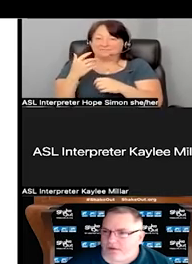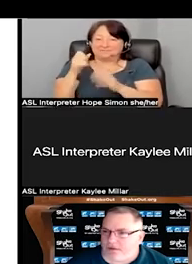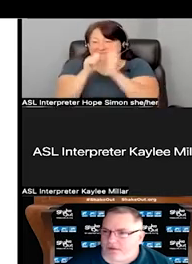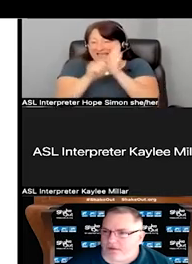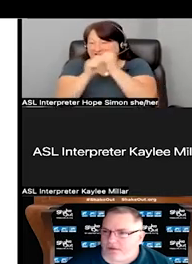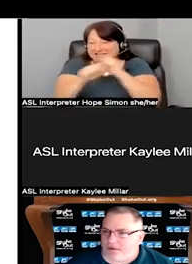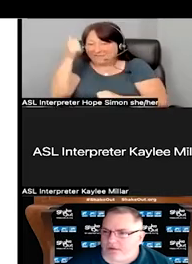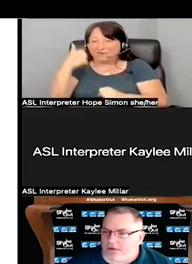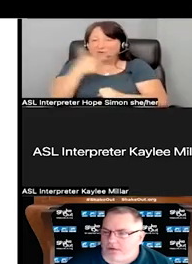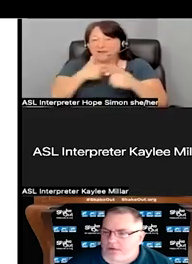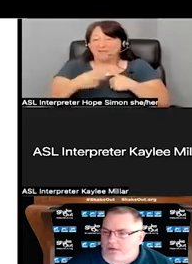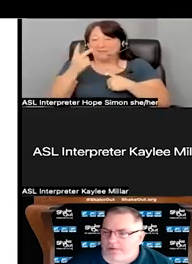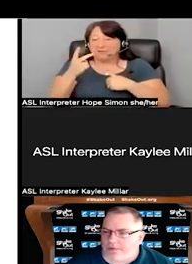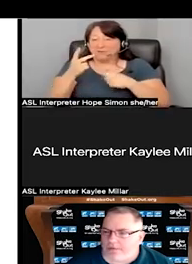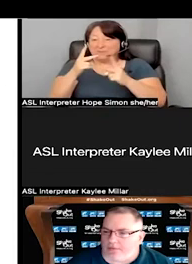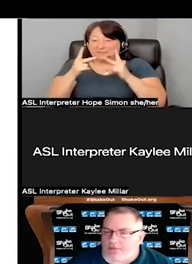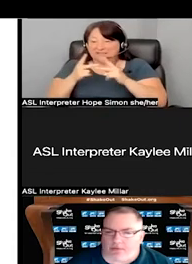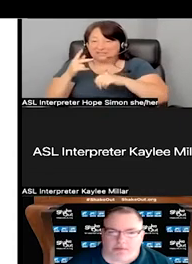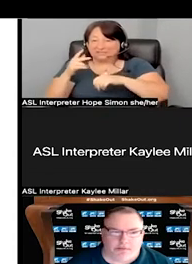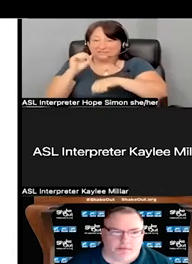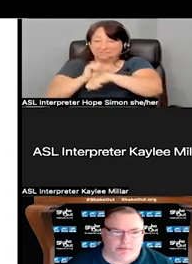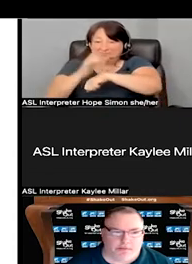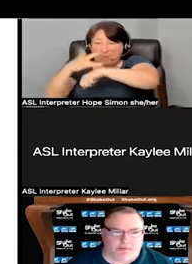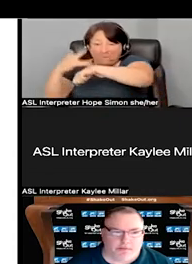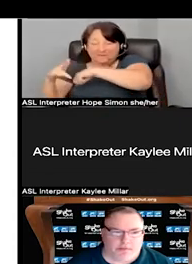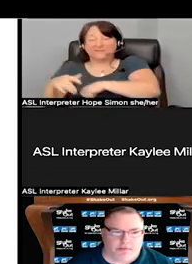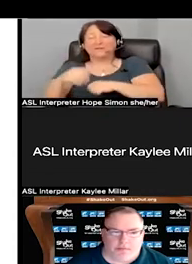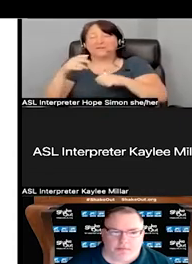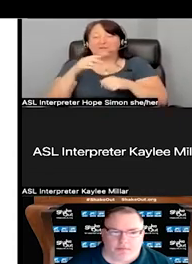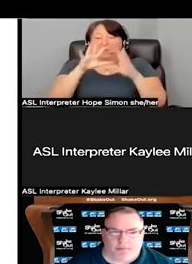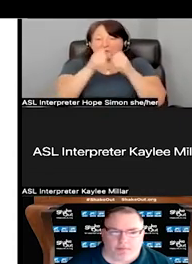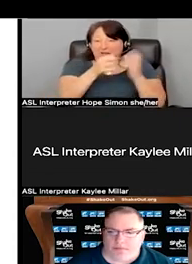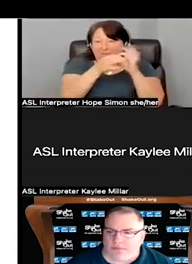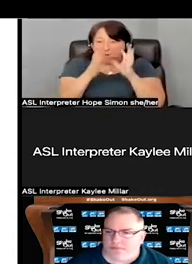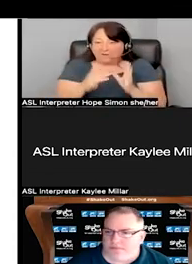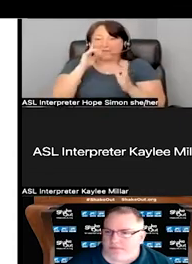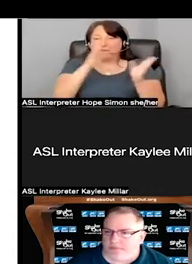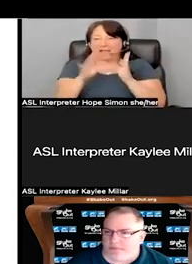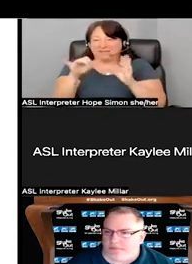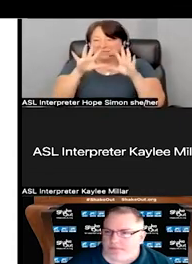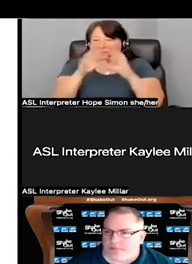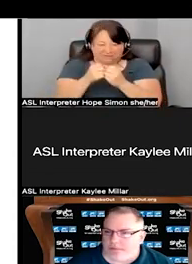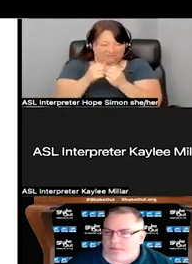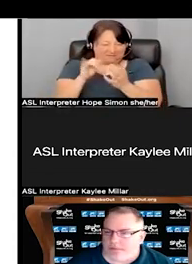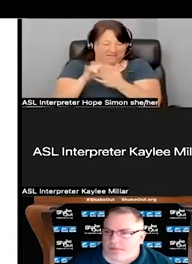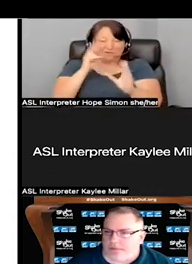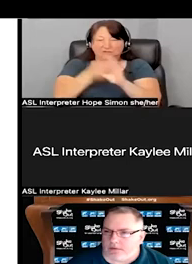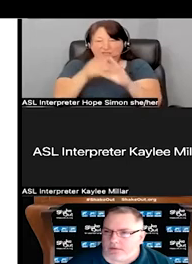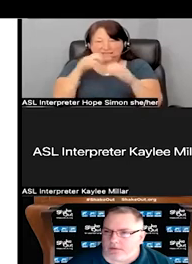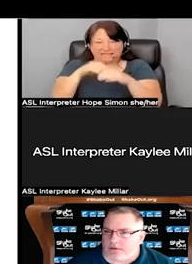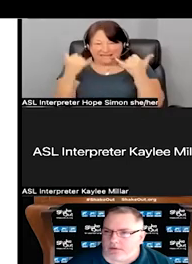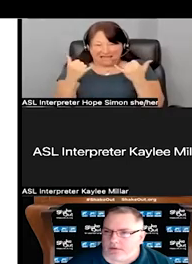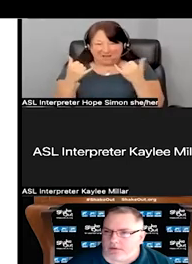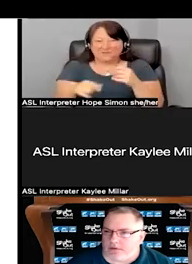two positions open. First of all, the regional workshop coordinator that would then plan these workshops that you're attending now. That also is